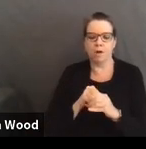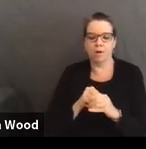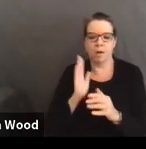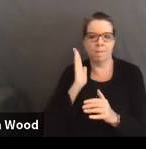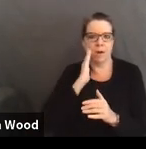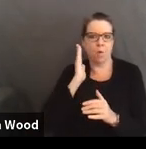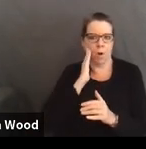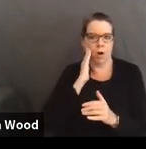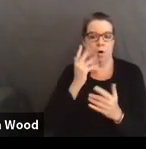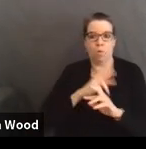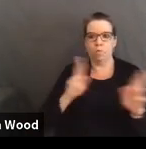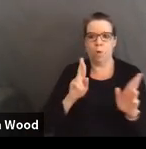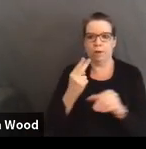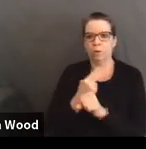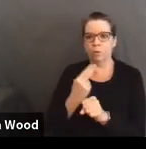groups.